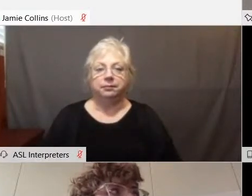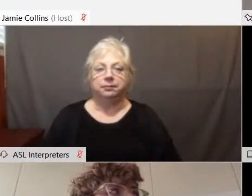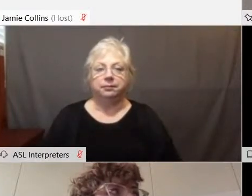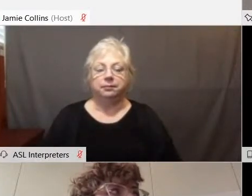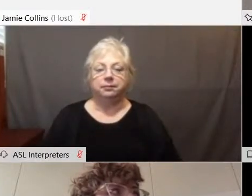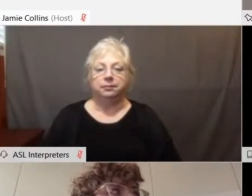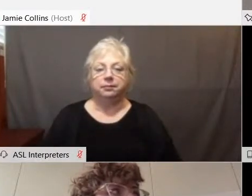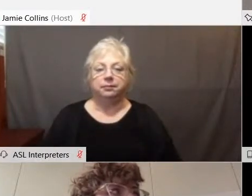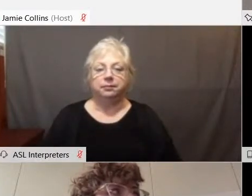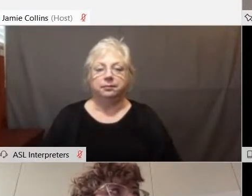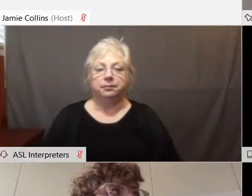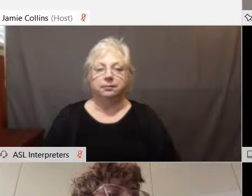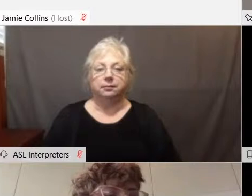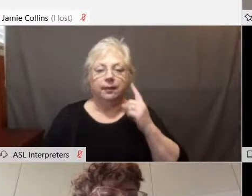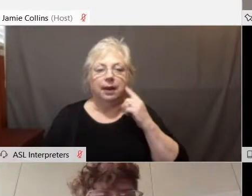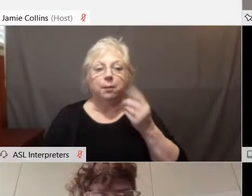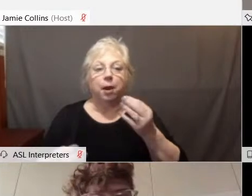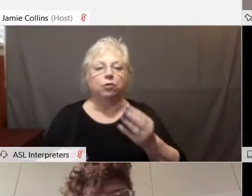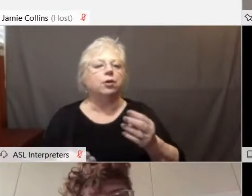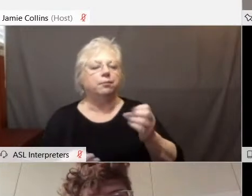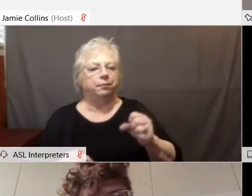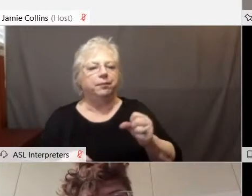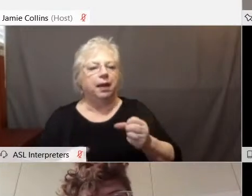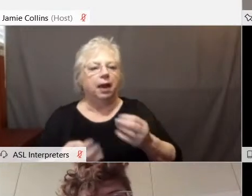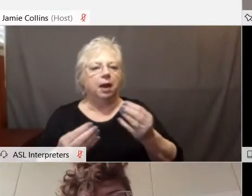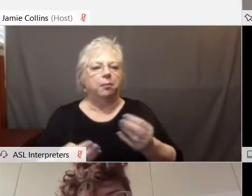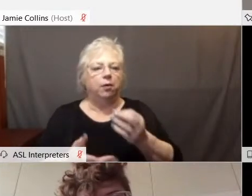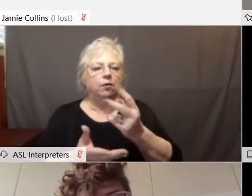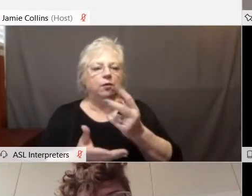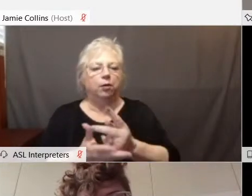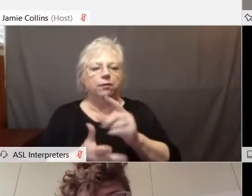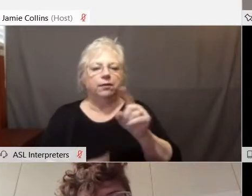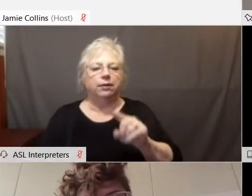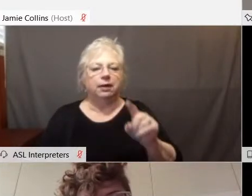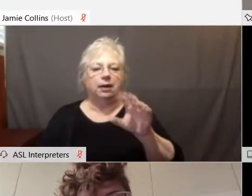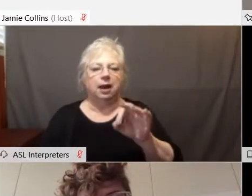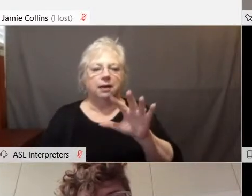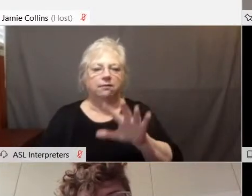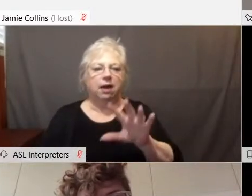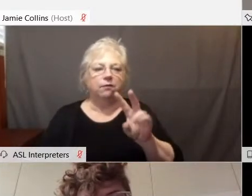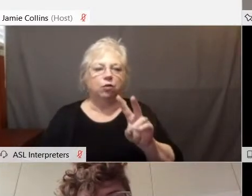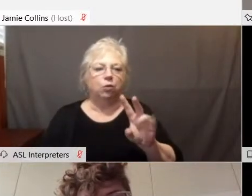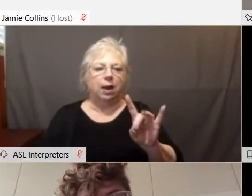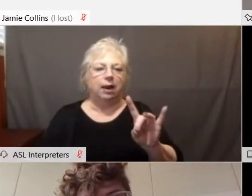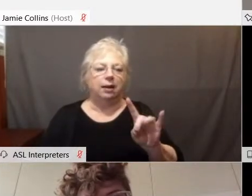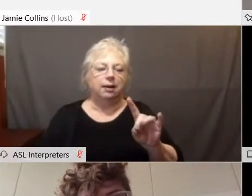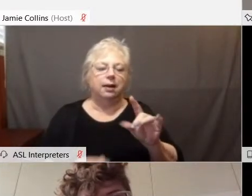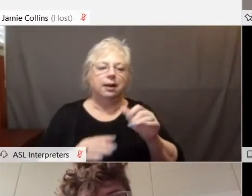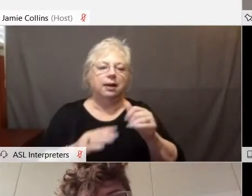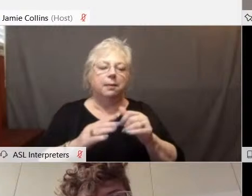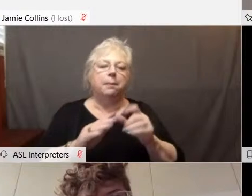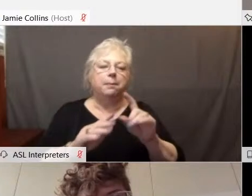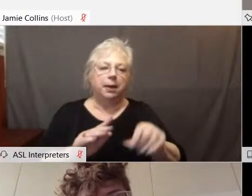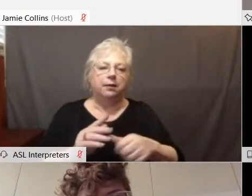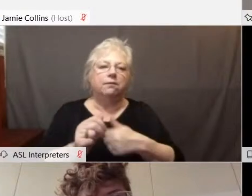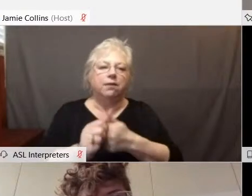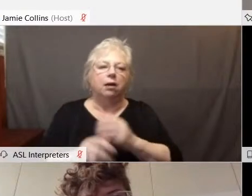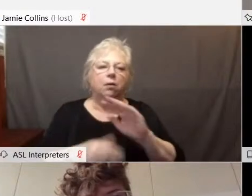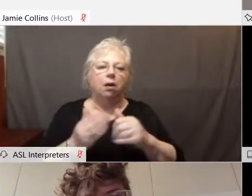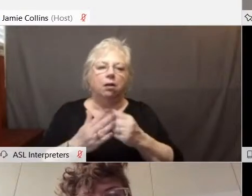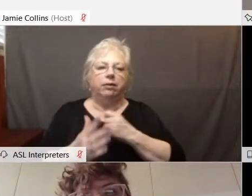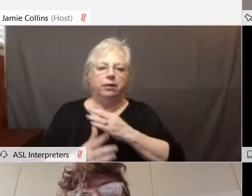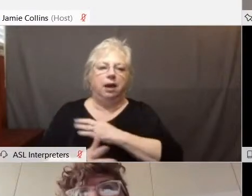Do I hear a motion? Yeah, I move approval of item Z9528, subject to all staff recommendations and